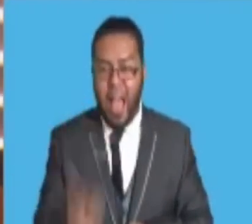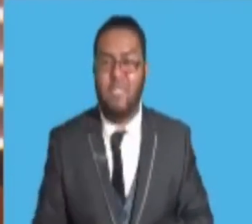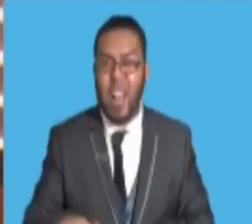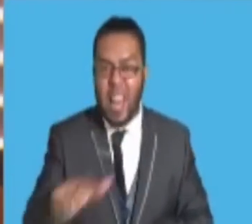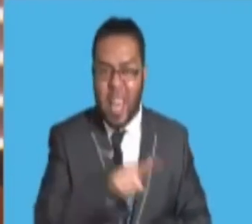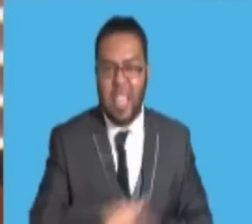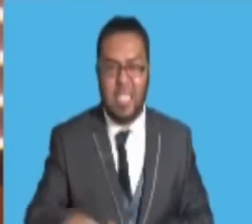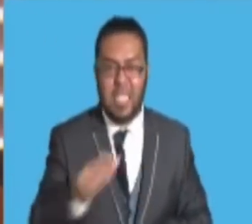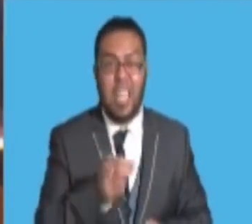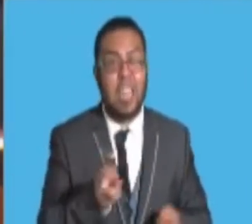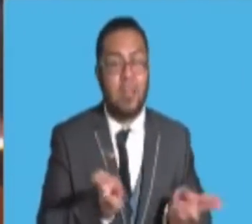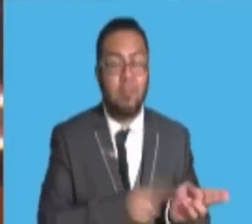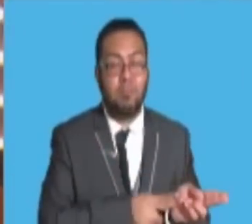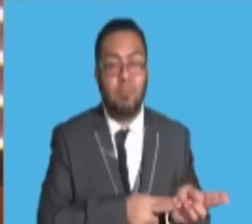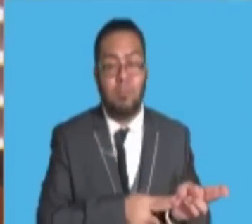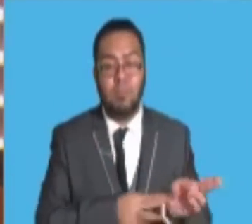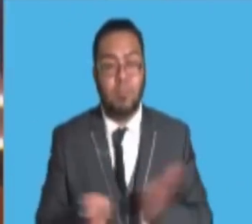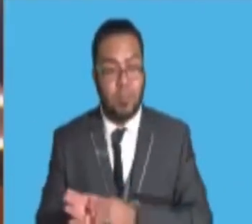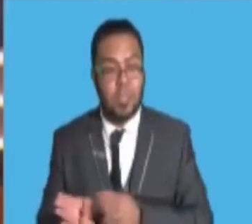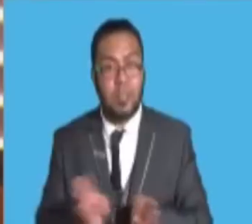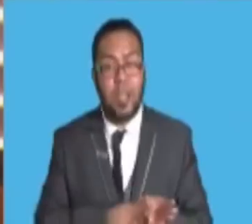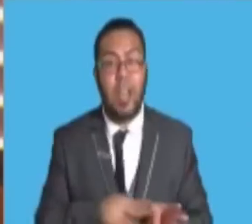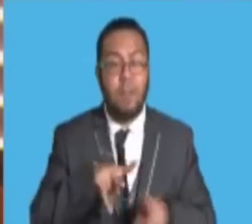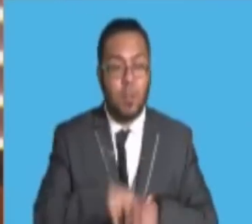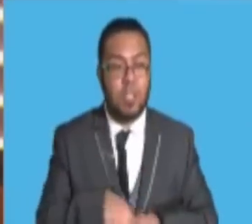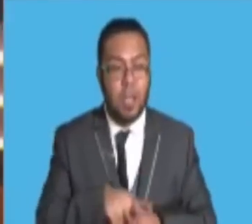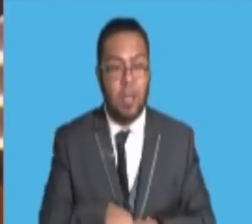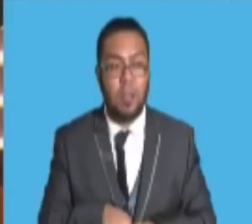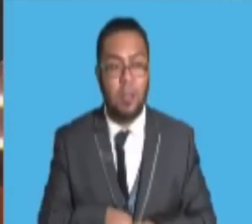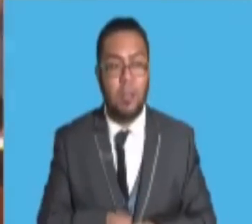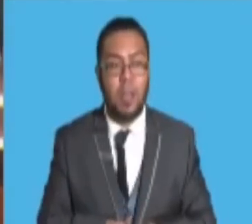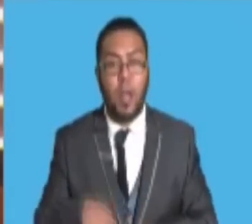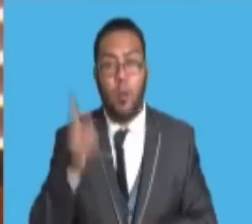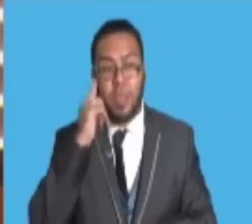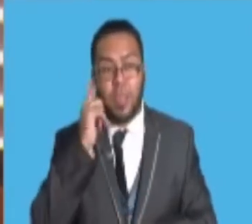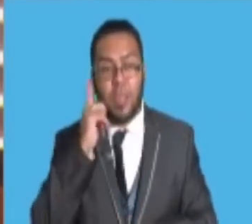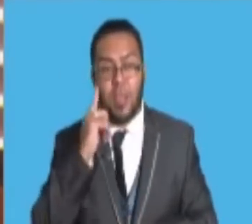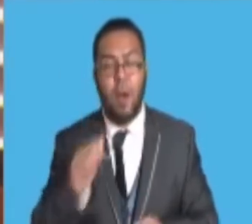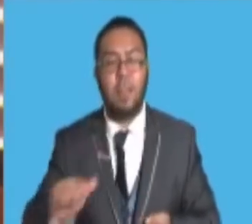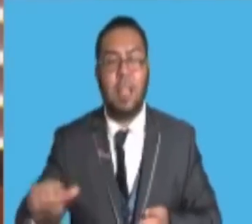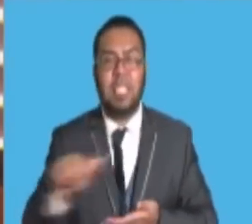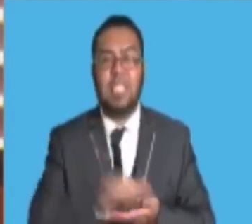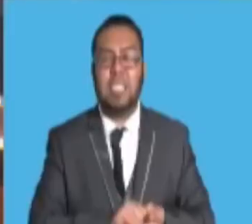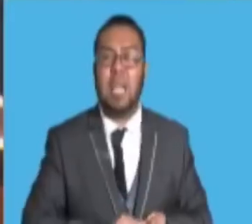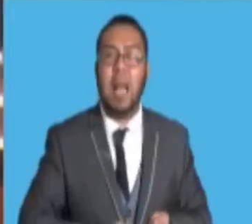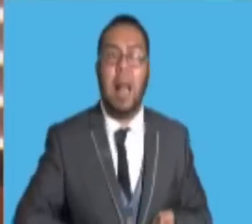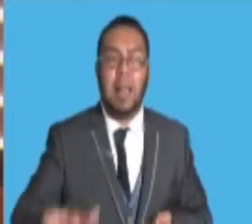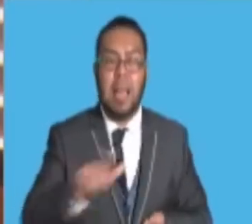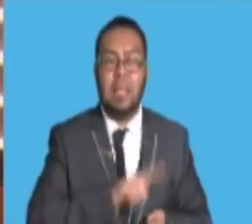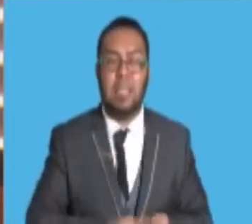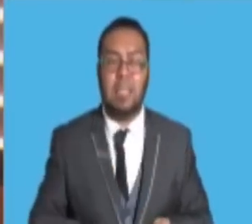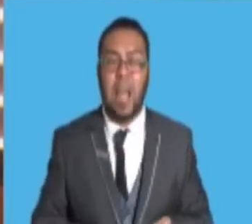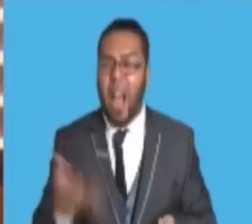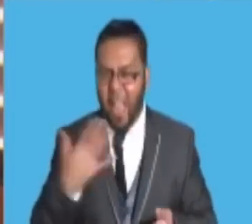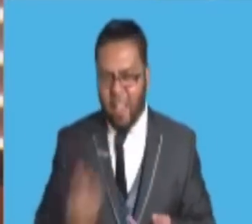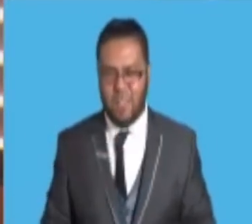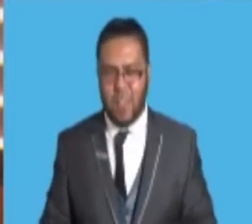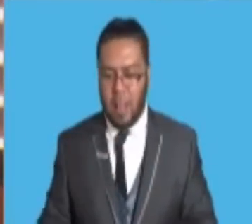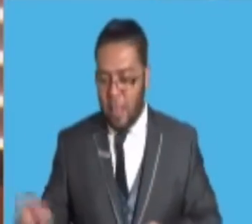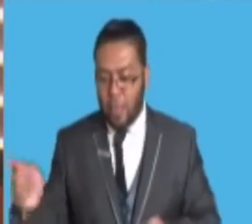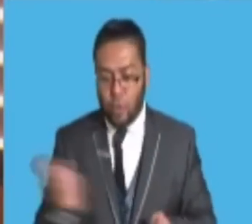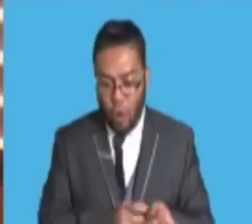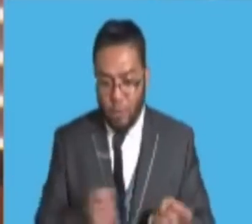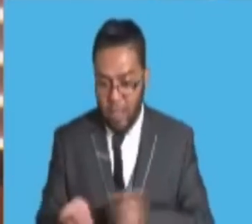village of Nabosa. And already my wife is planting and we are thinking of leasing land up in Itasin. So I have land in